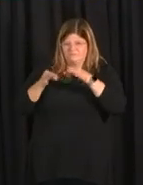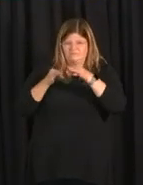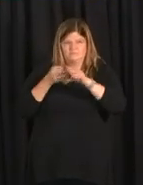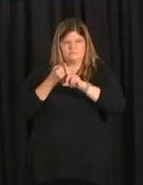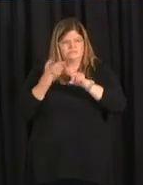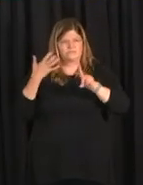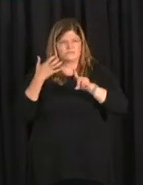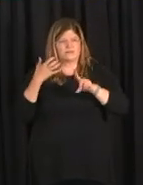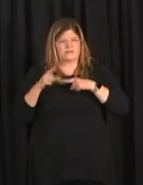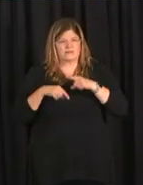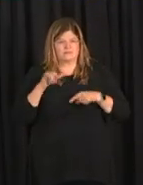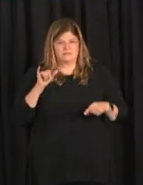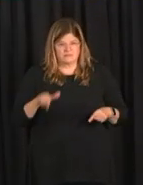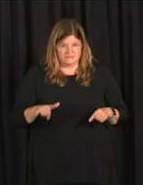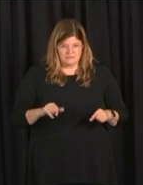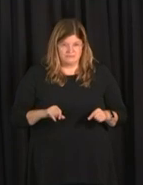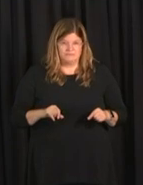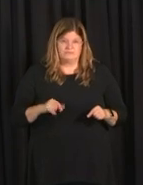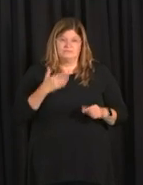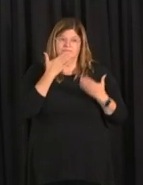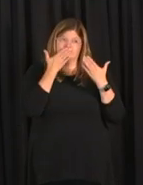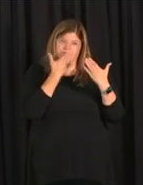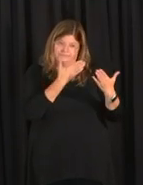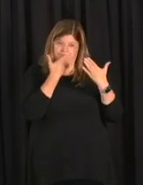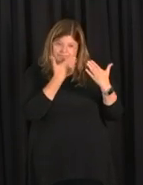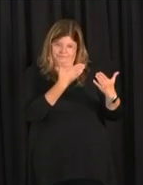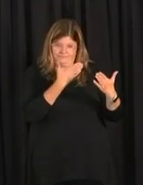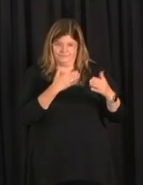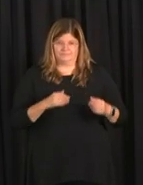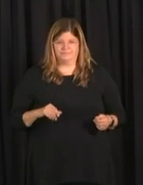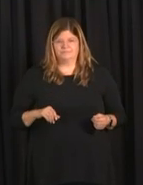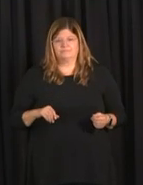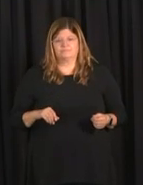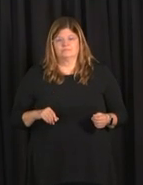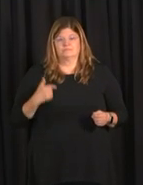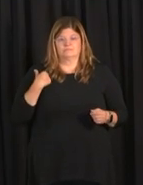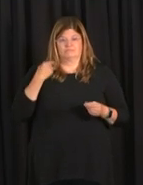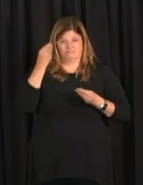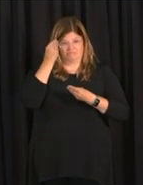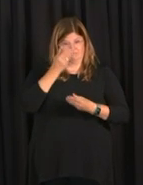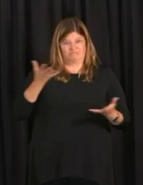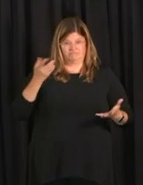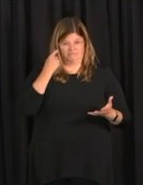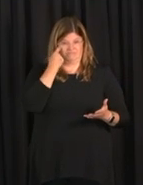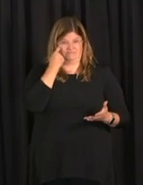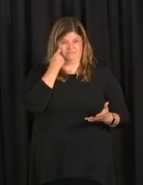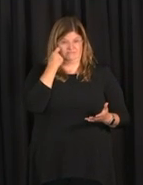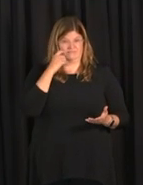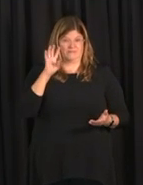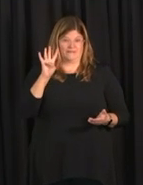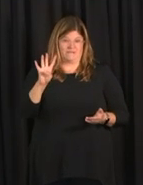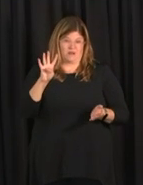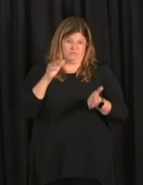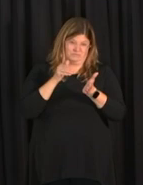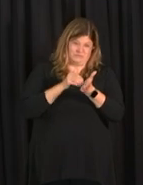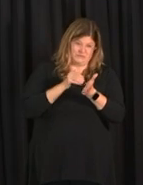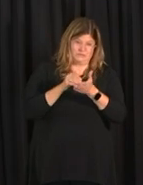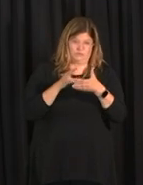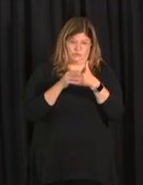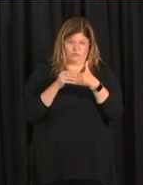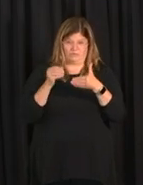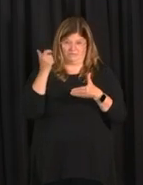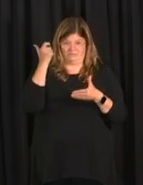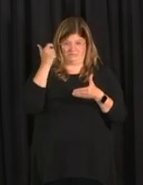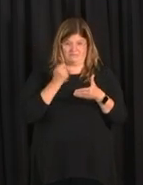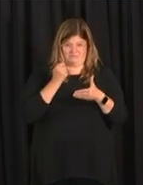Thank you, Mayor Bowser. So yesterday we announced the Streetery Winter Ready grant program. This is a $4 million grant program which